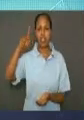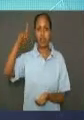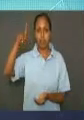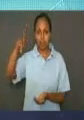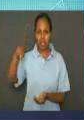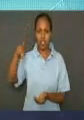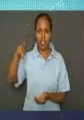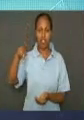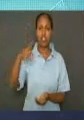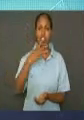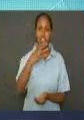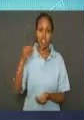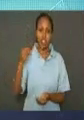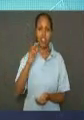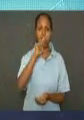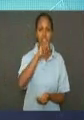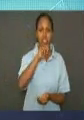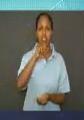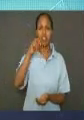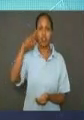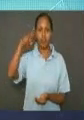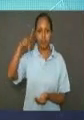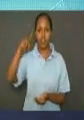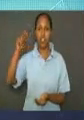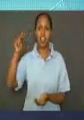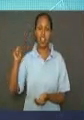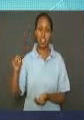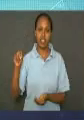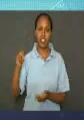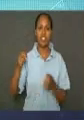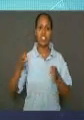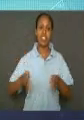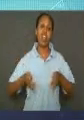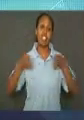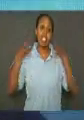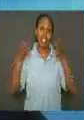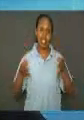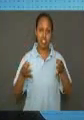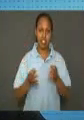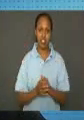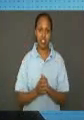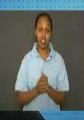PNP and an NPN transistor.